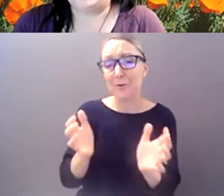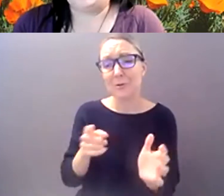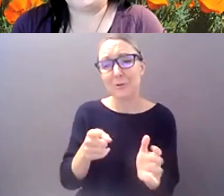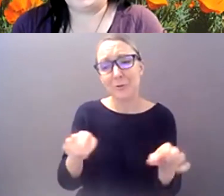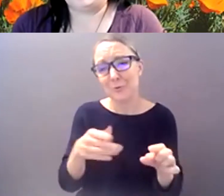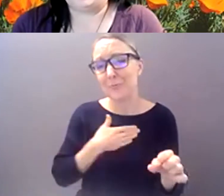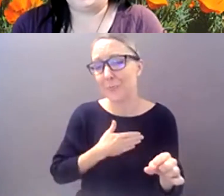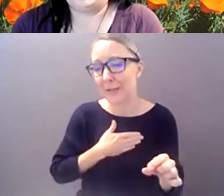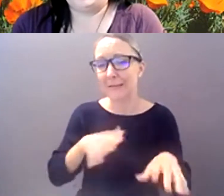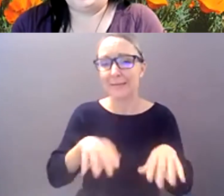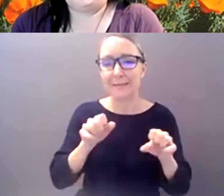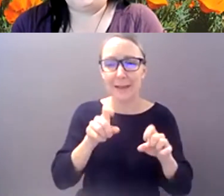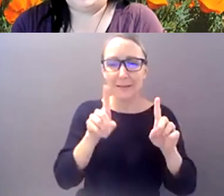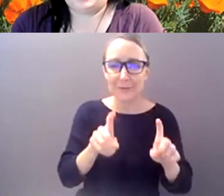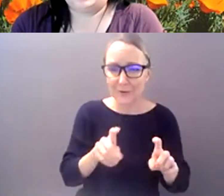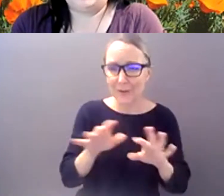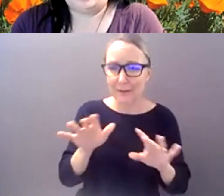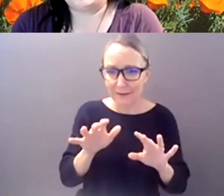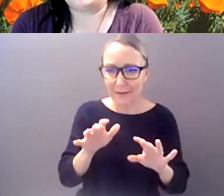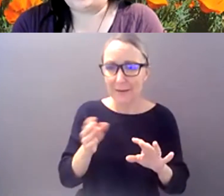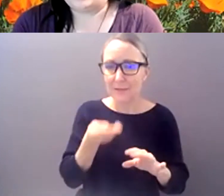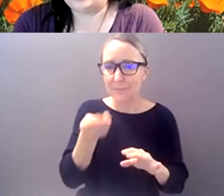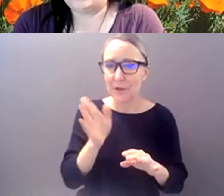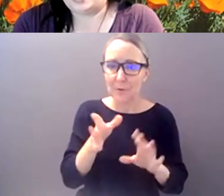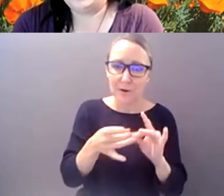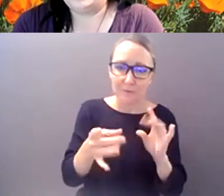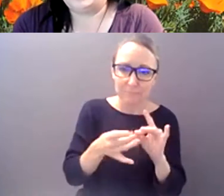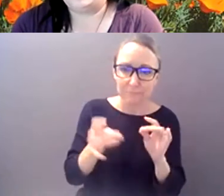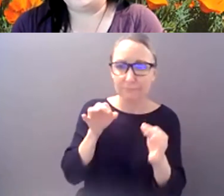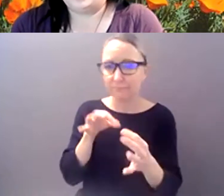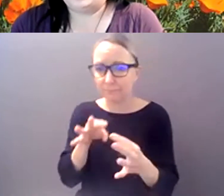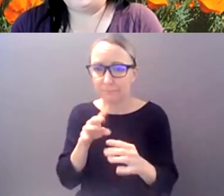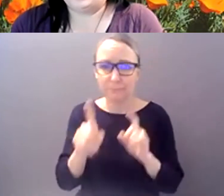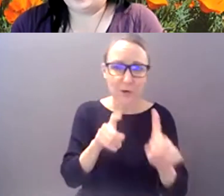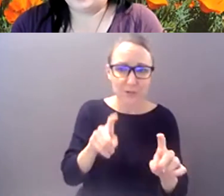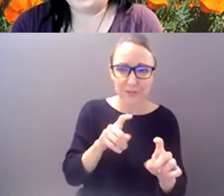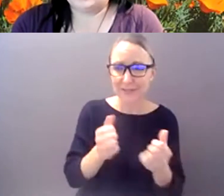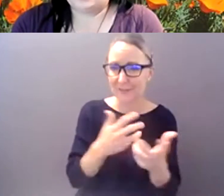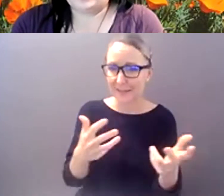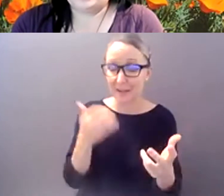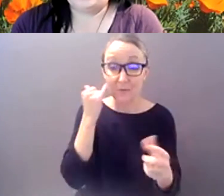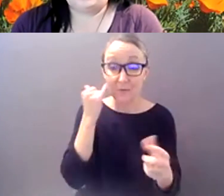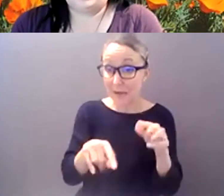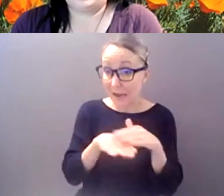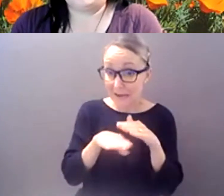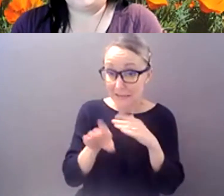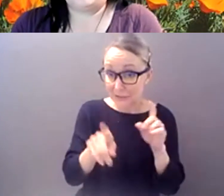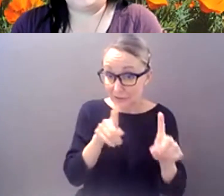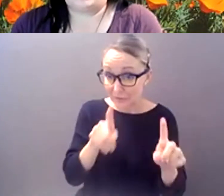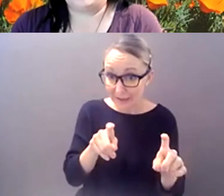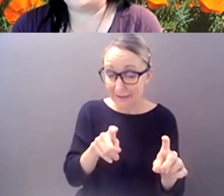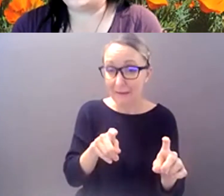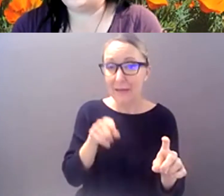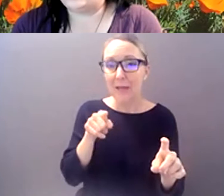survey, submit your feedback, comments, and questions through that. If you can't access the survey, we welcome you